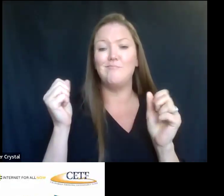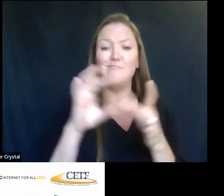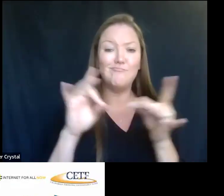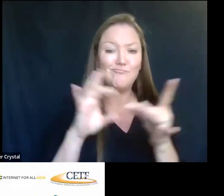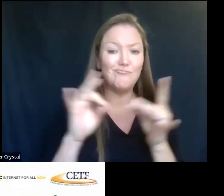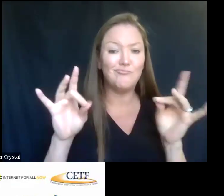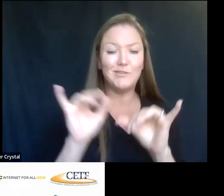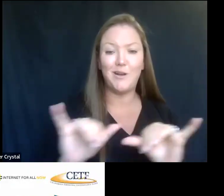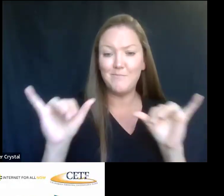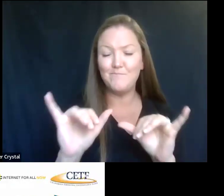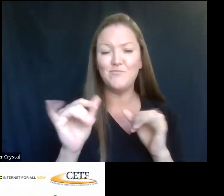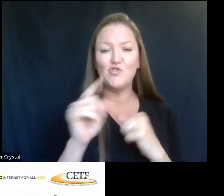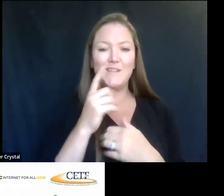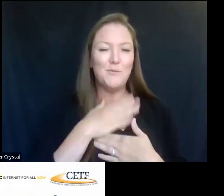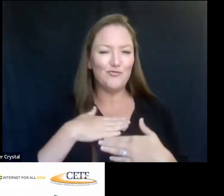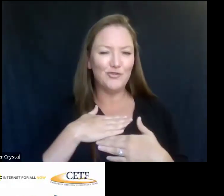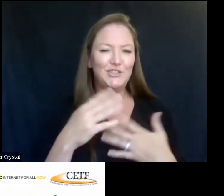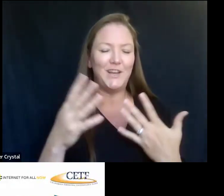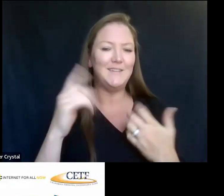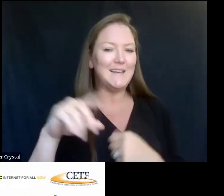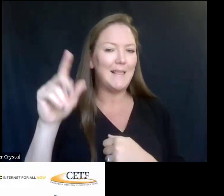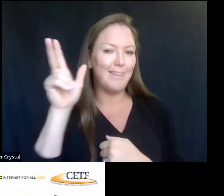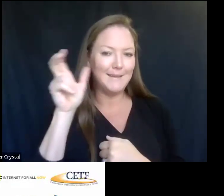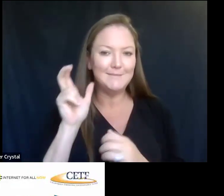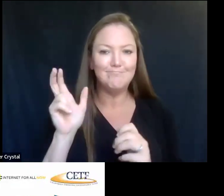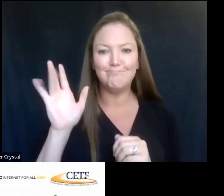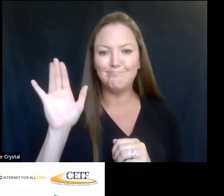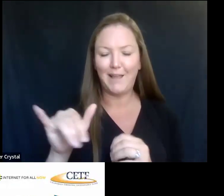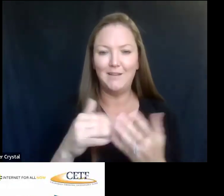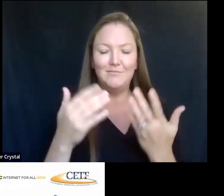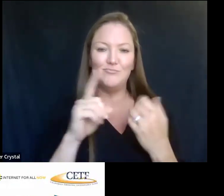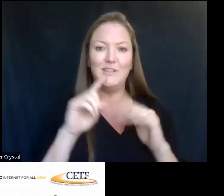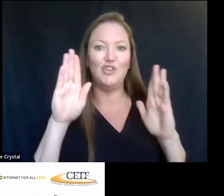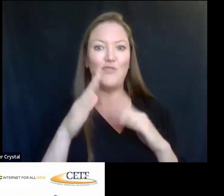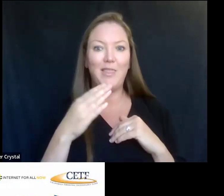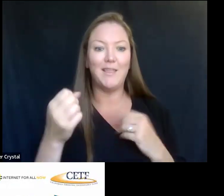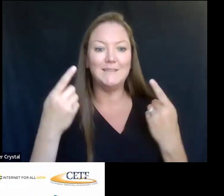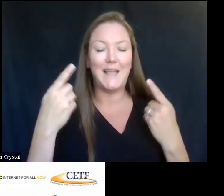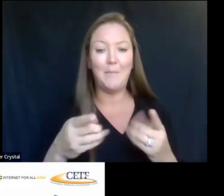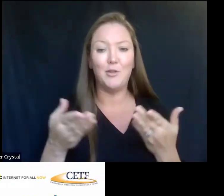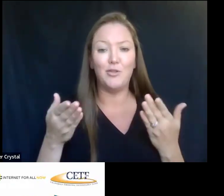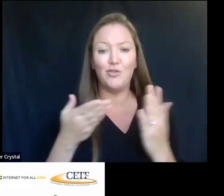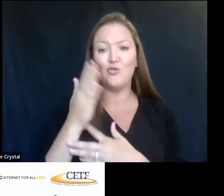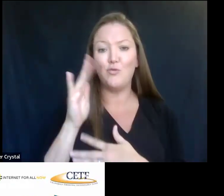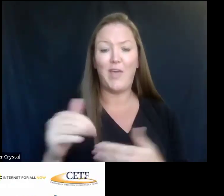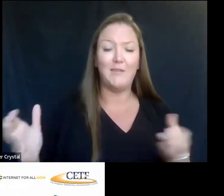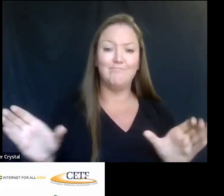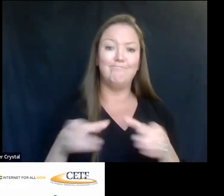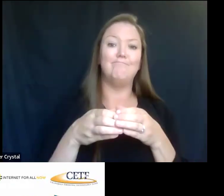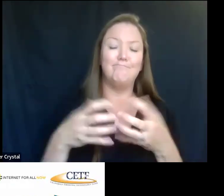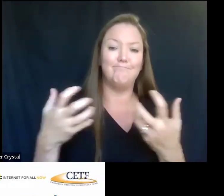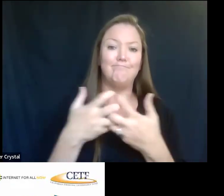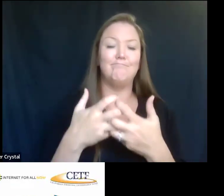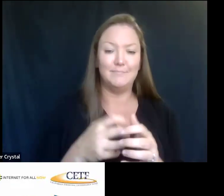I just want to appreciate having the opportunity to listen in and just all the great stuff that's happening through the merger. So again, we do want to open